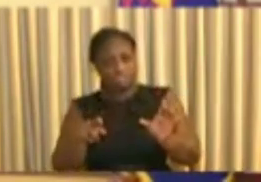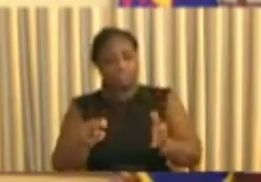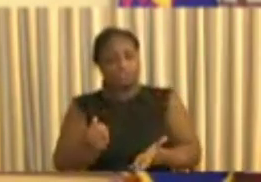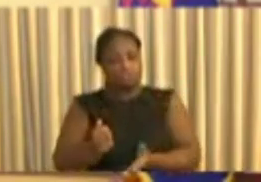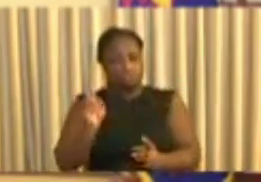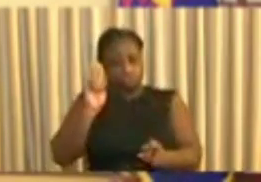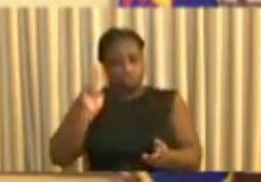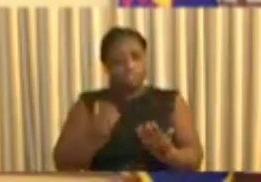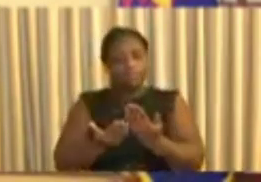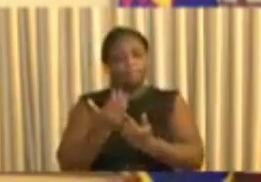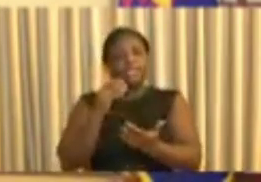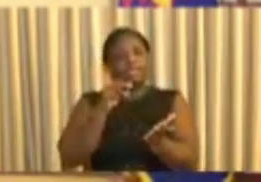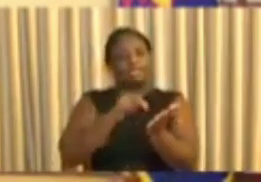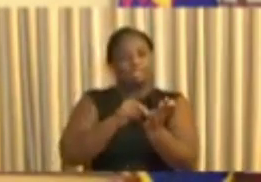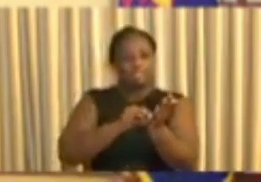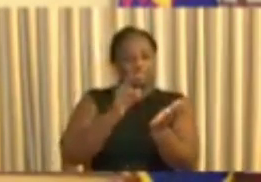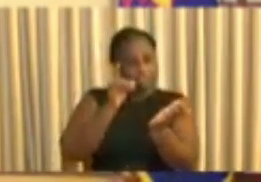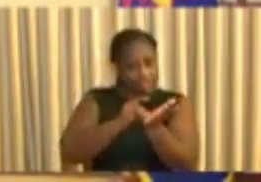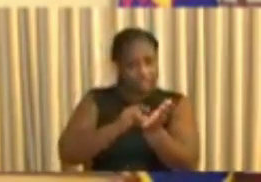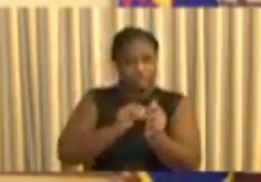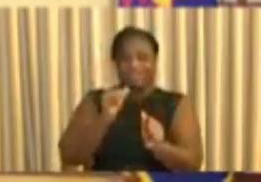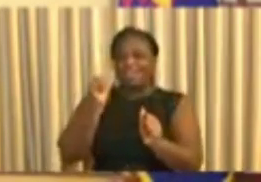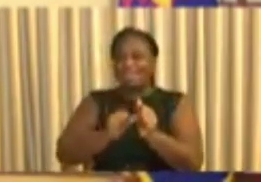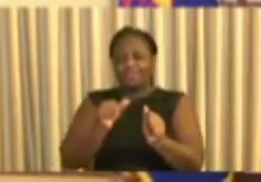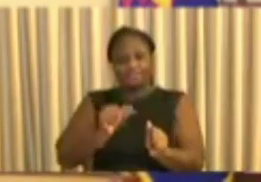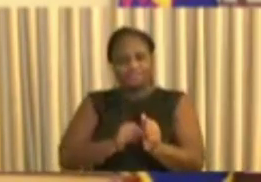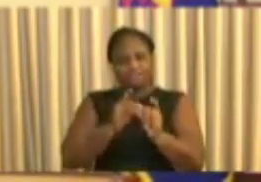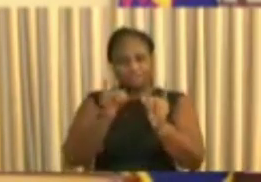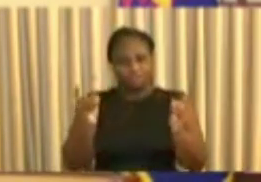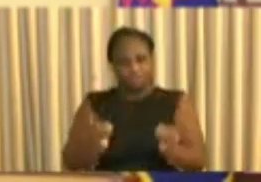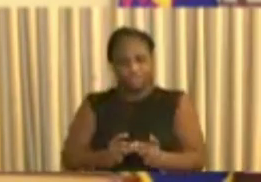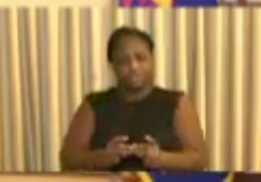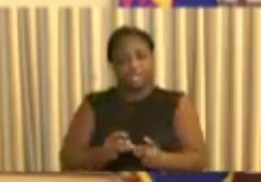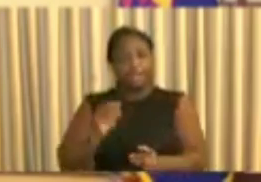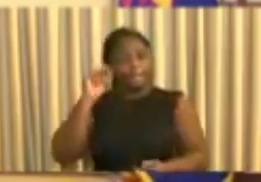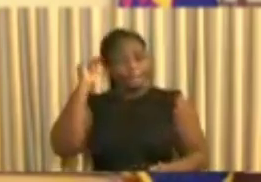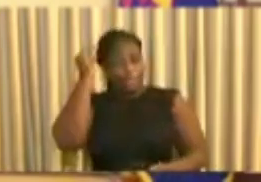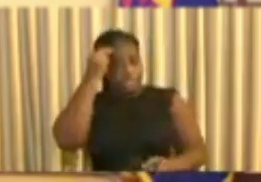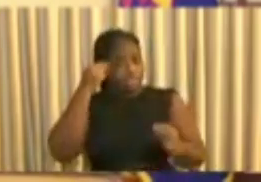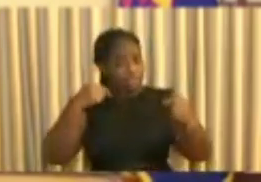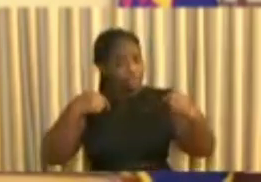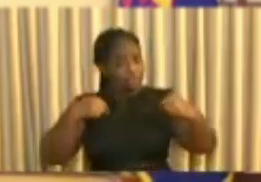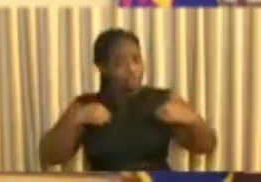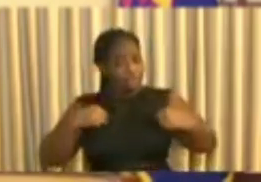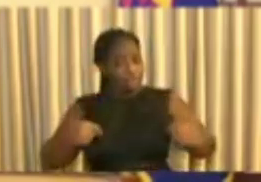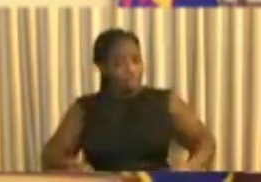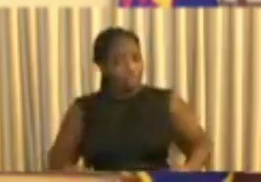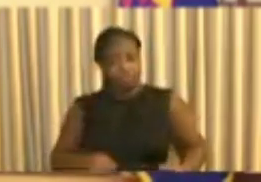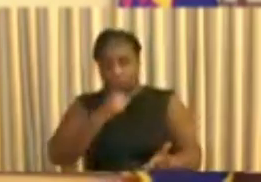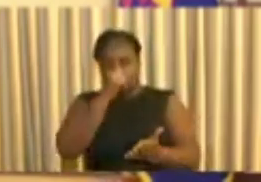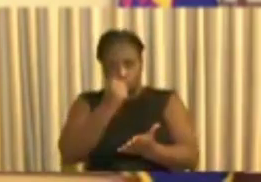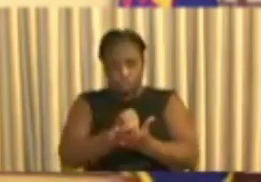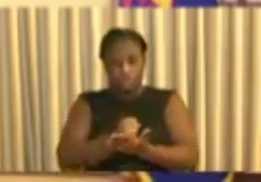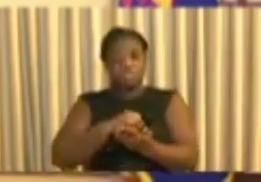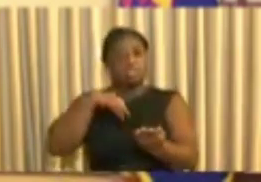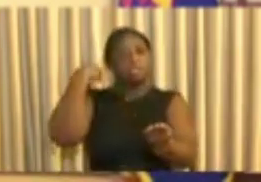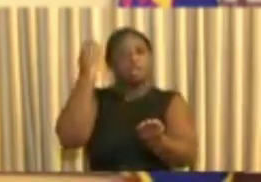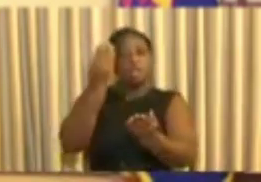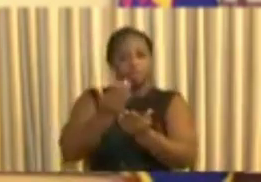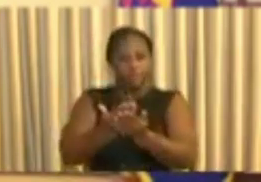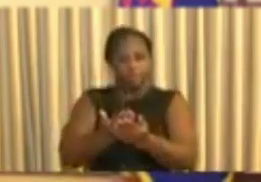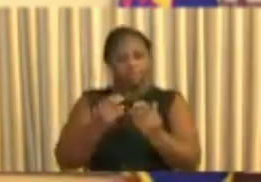our health workers in all the districts. Then the Minister for Health is ensuring that they reach the